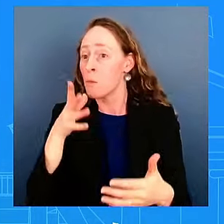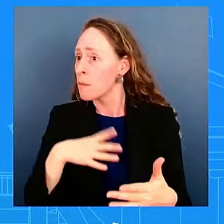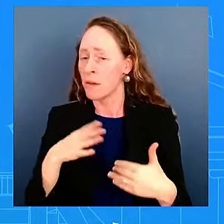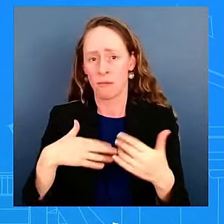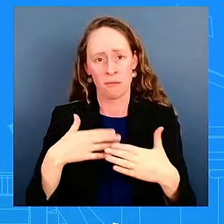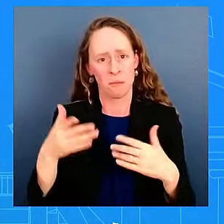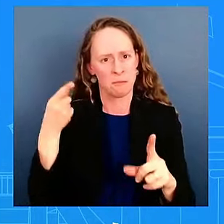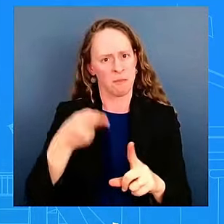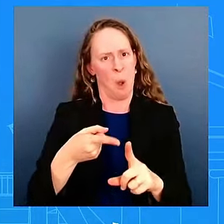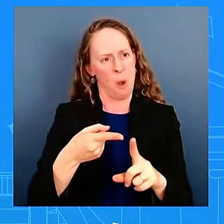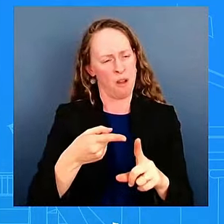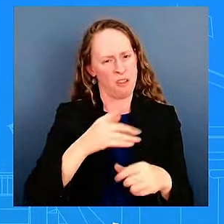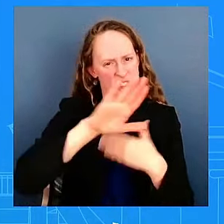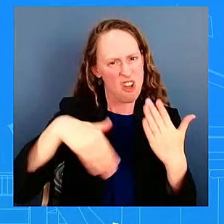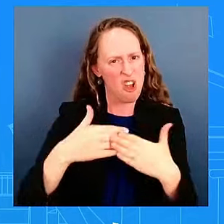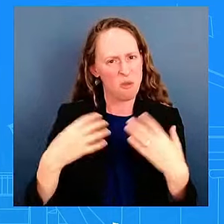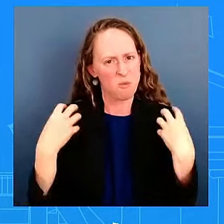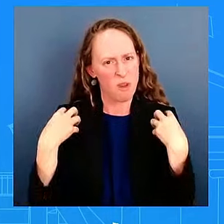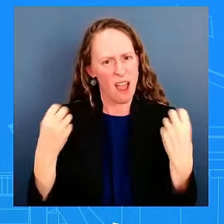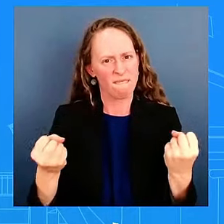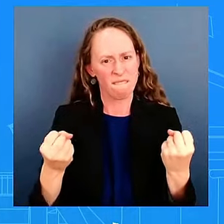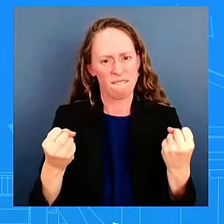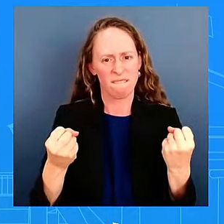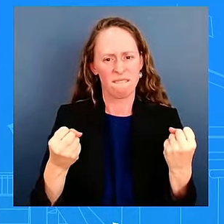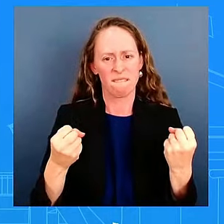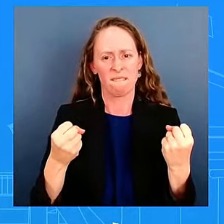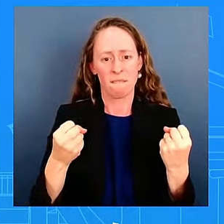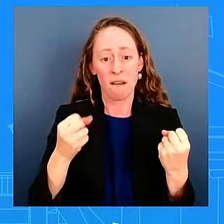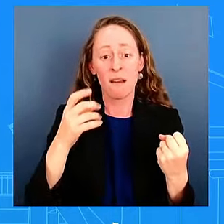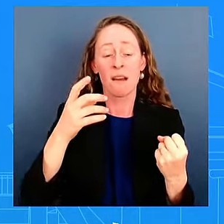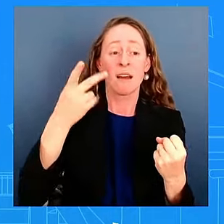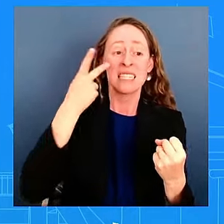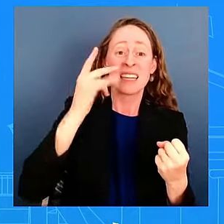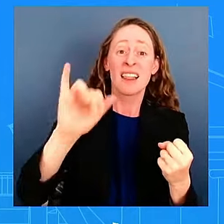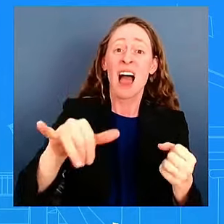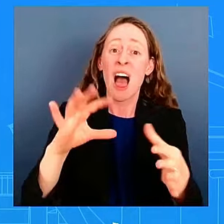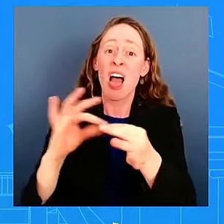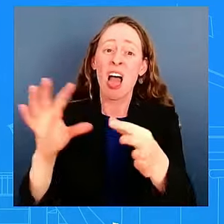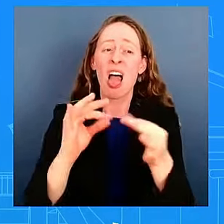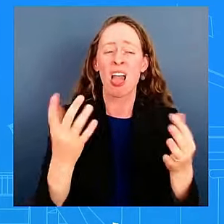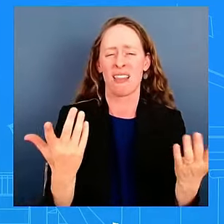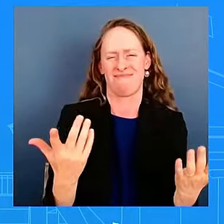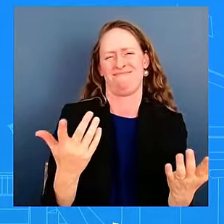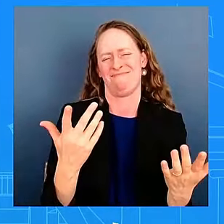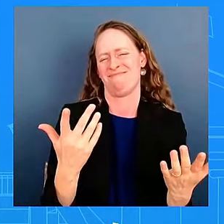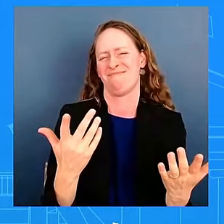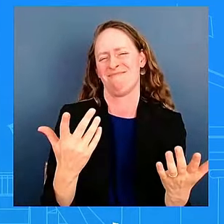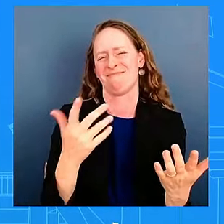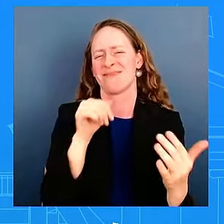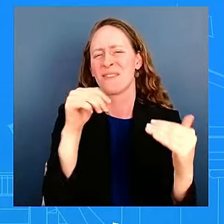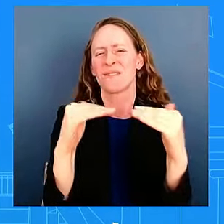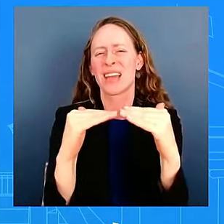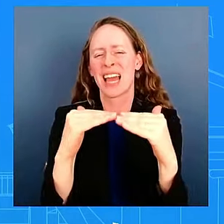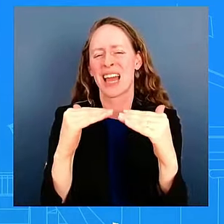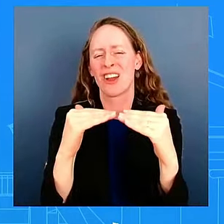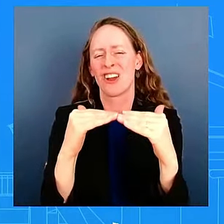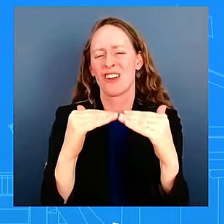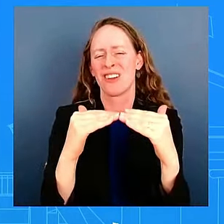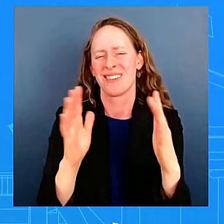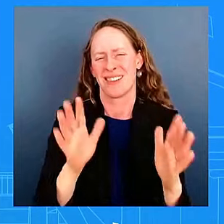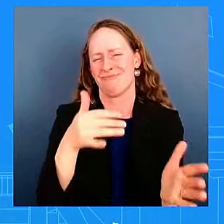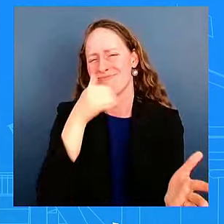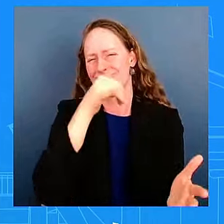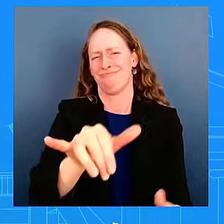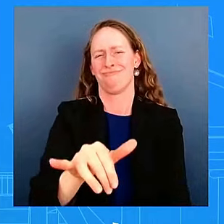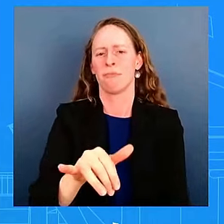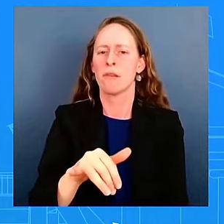unfair and it's ridiculous. Now, to step back, there's going to be an independent review here. This is something that the president